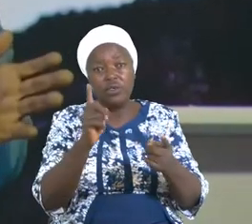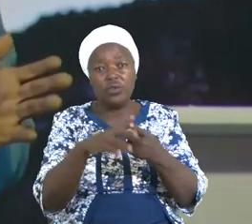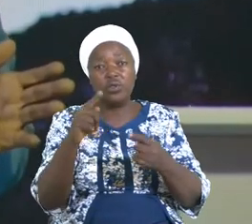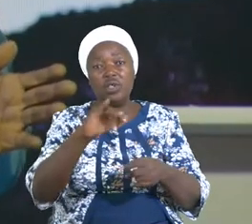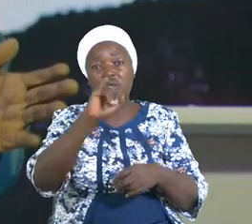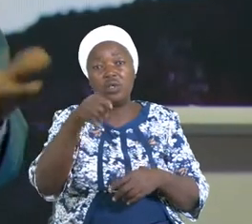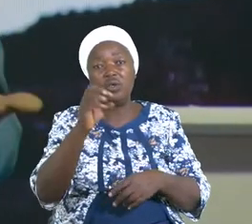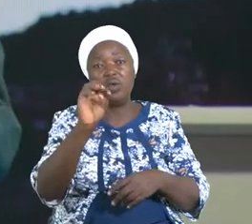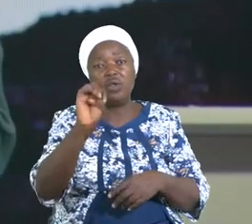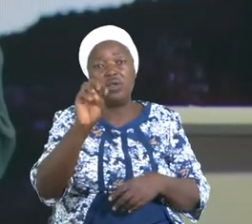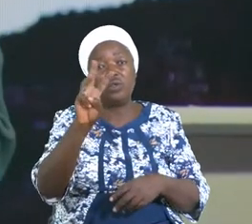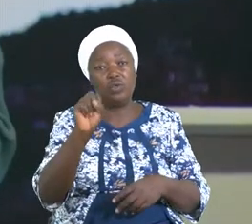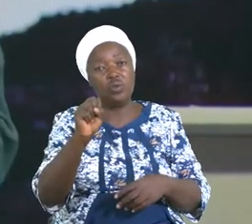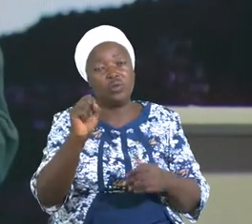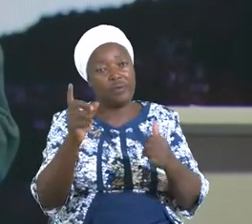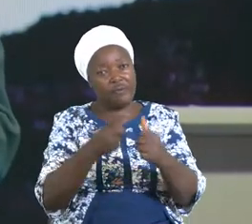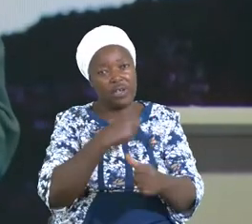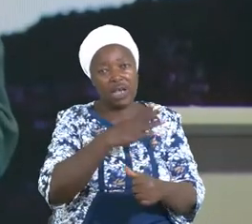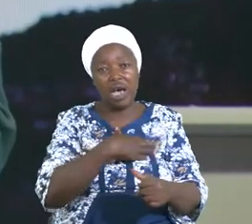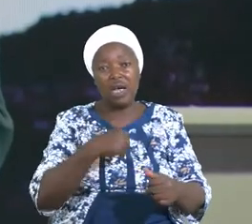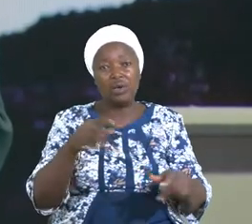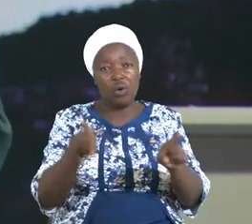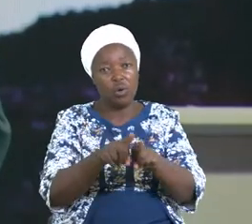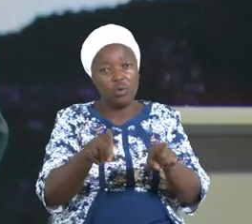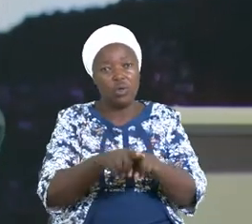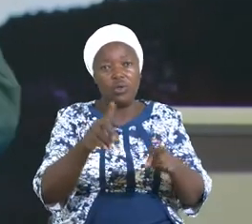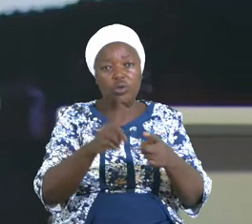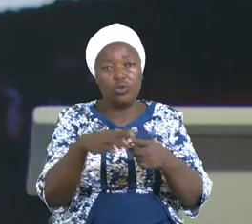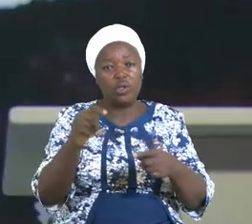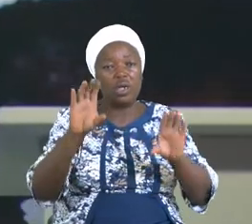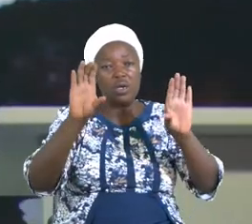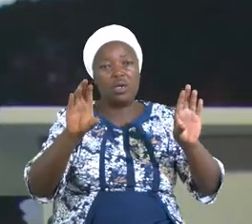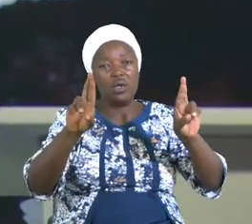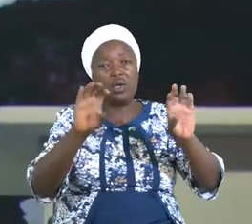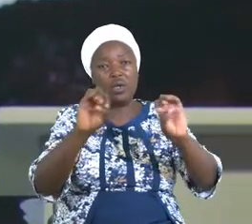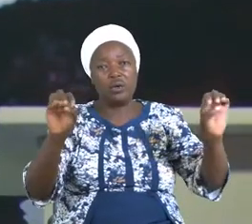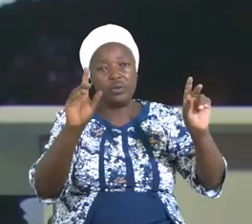first, and also to the Greek. Three things.